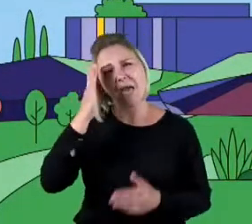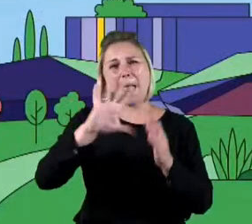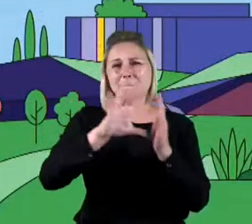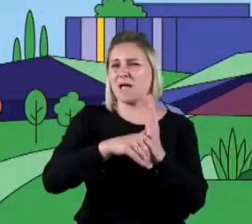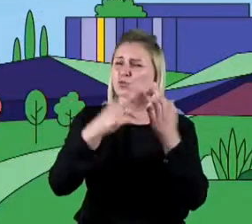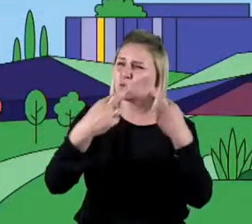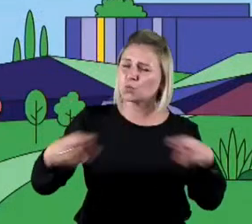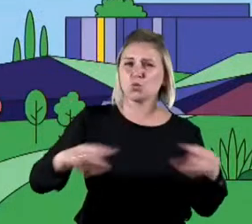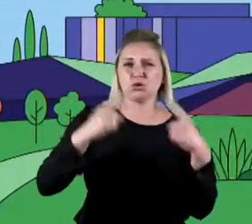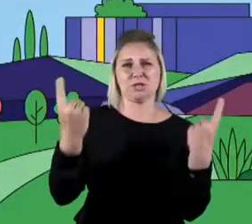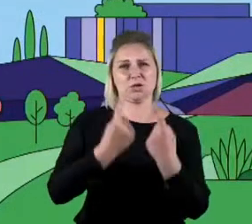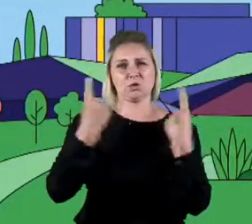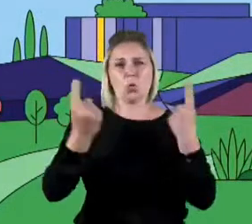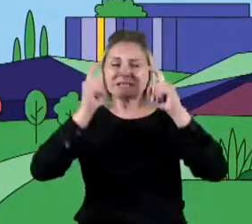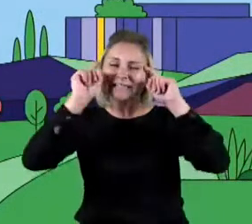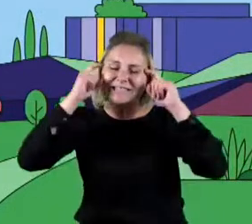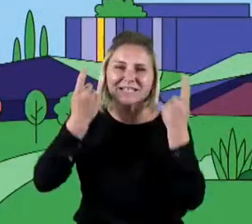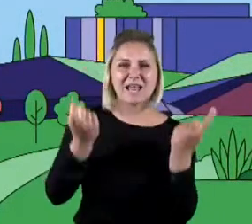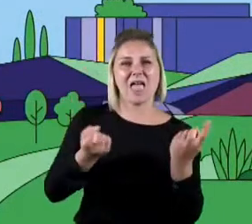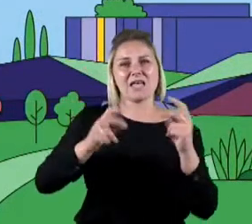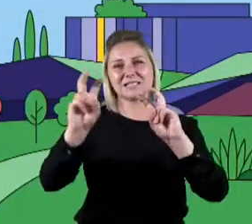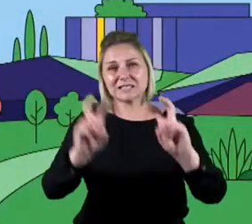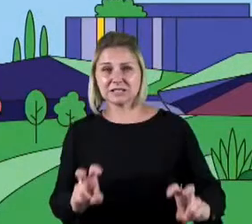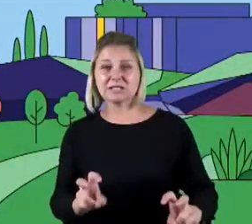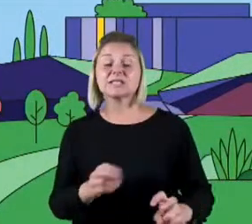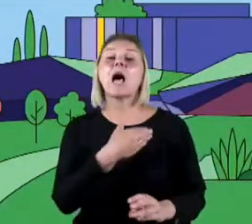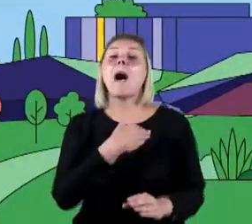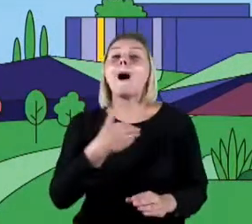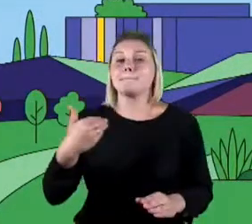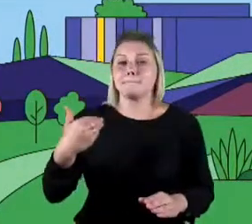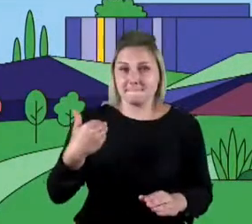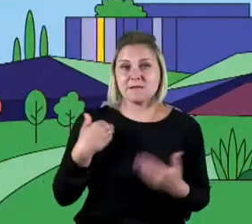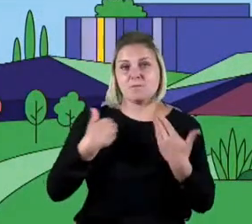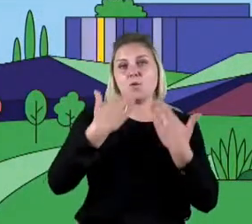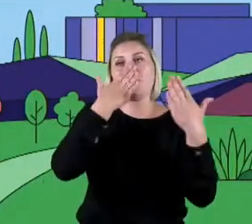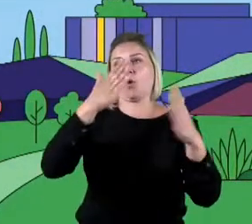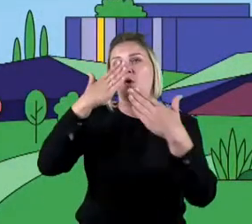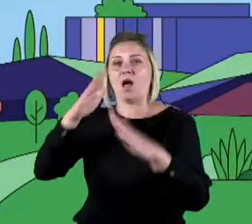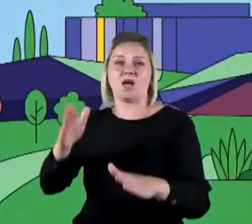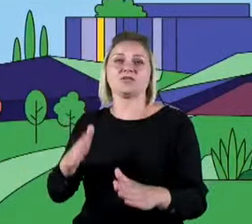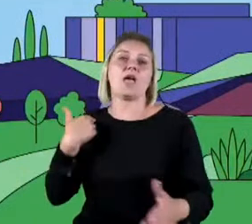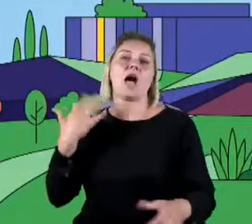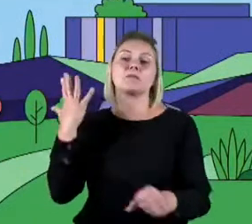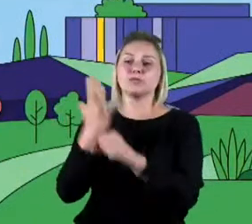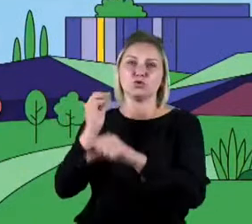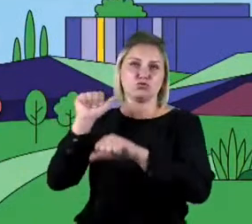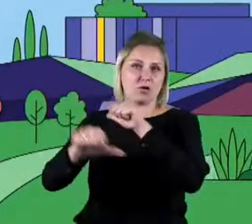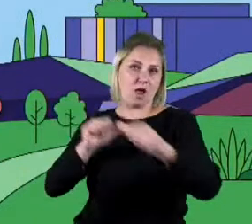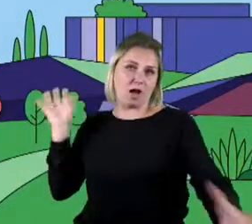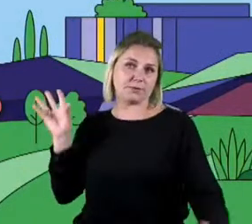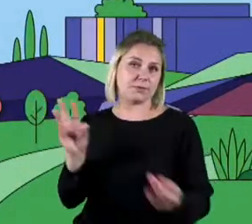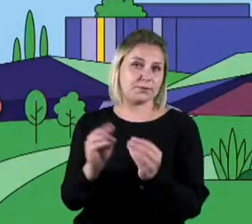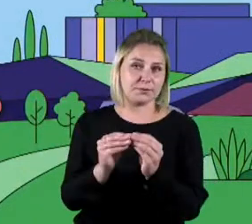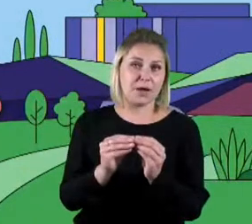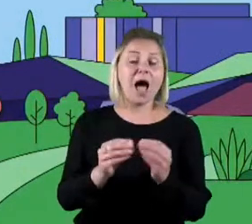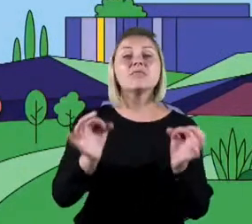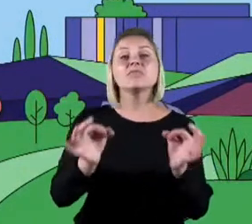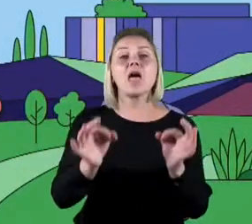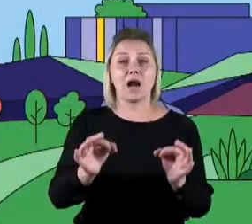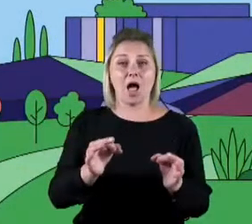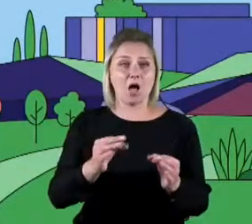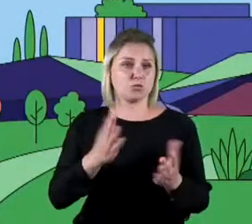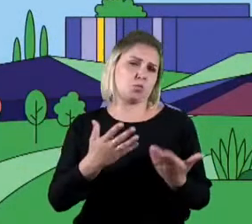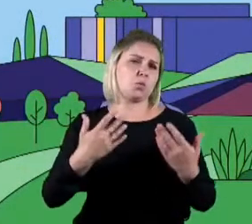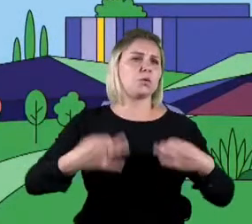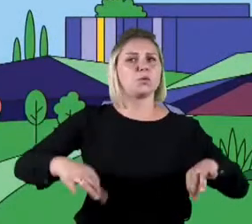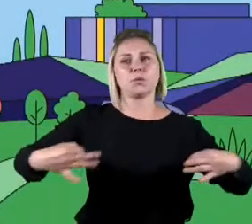new challenges, new stresses, and in our case, we have shown something that has taken place for over 50 years, but